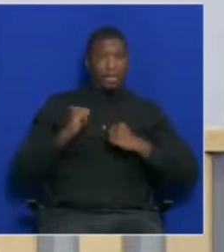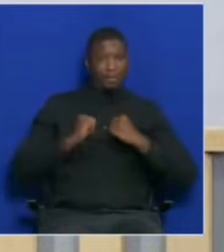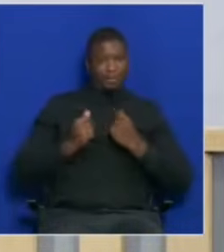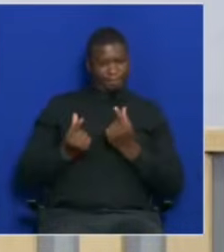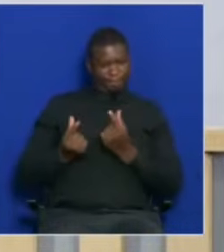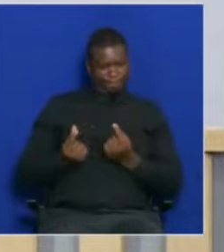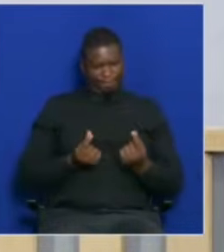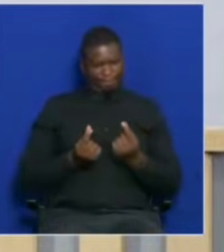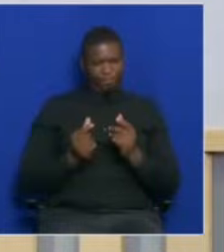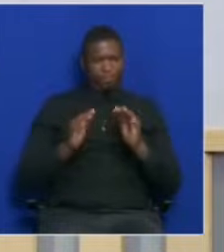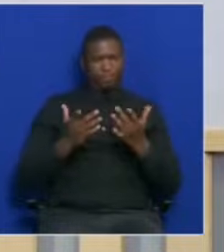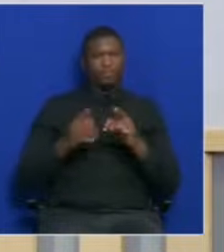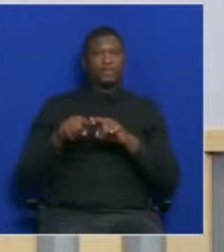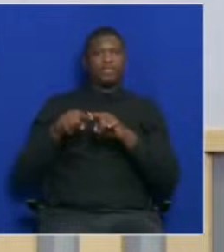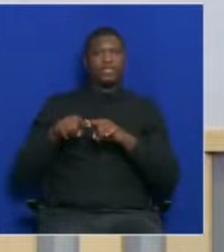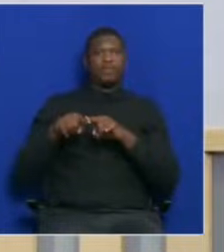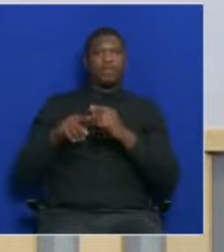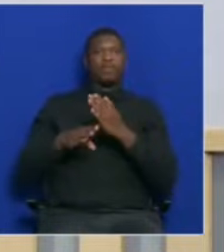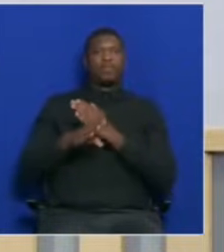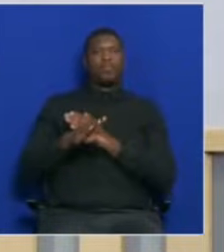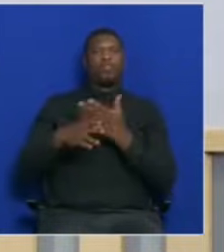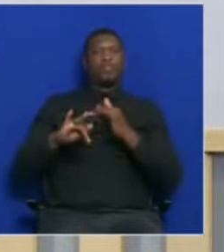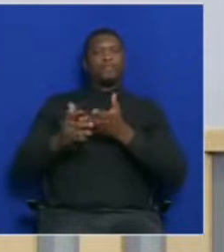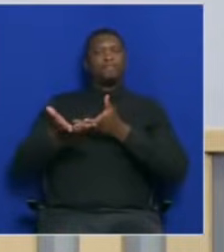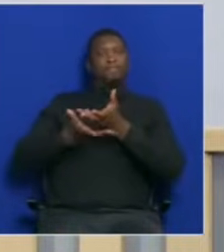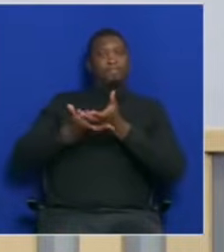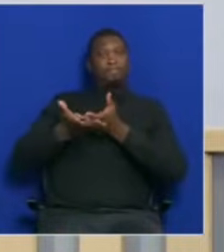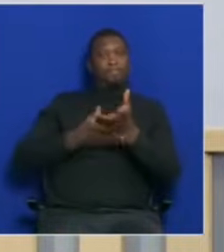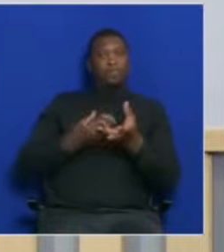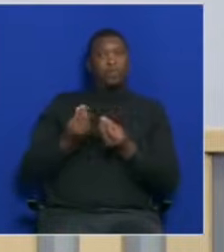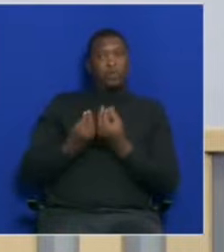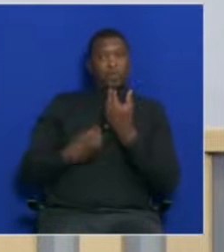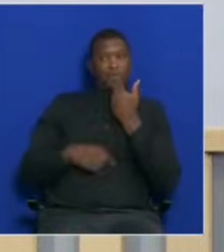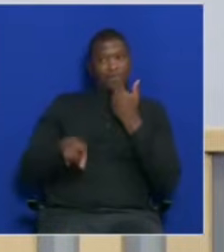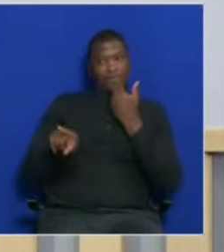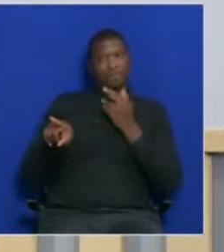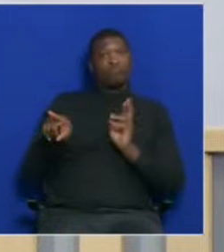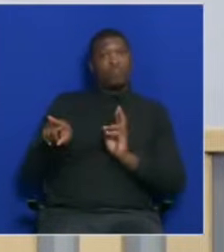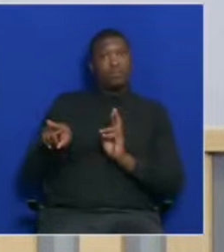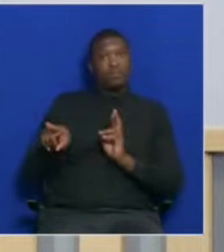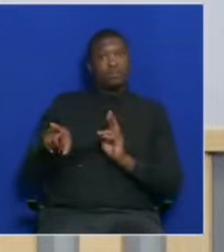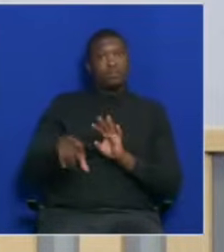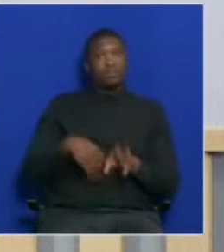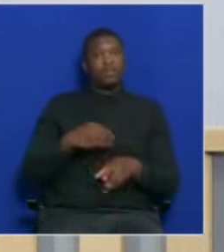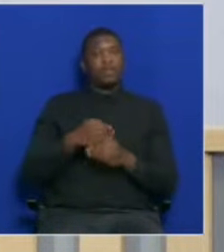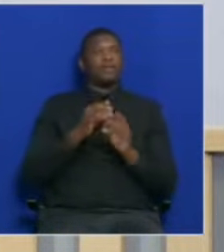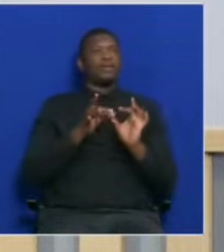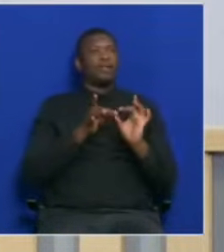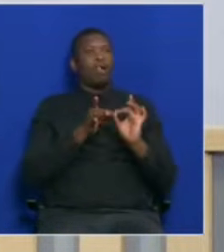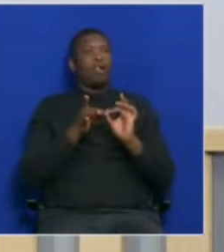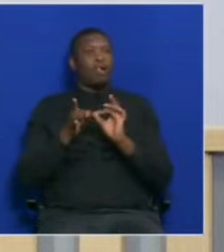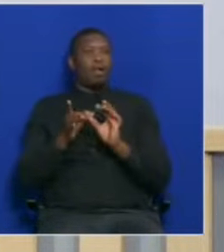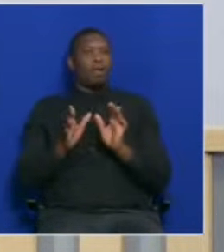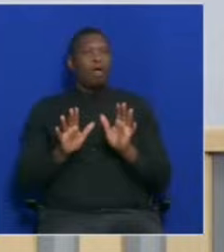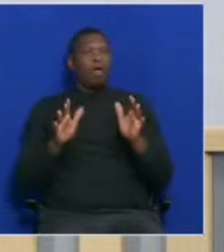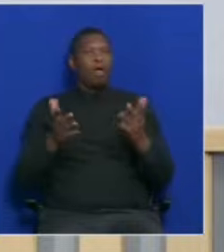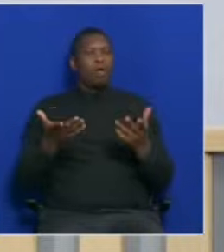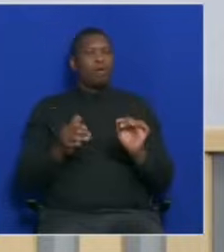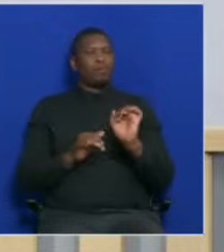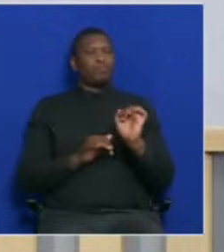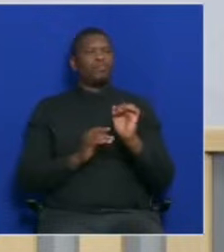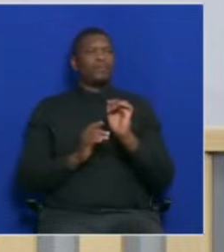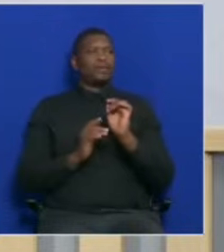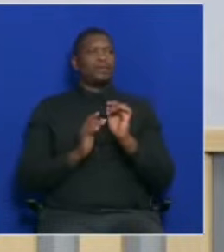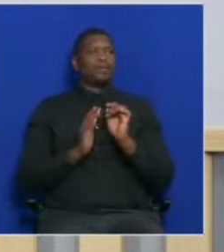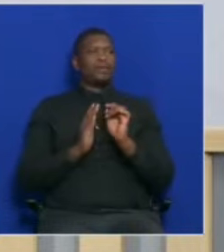with Rapesu, and in terms of how the instruction came and